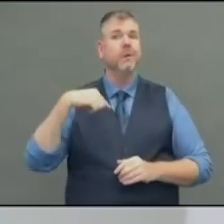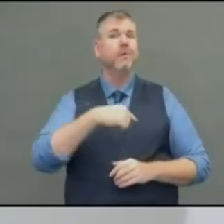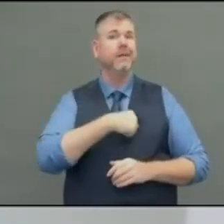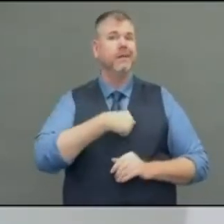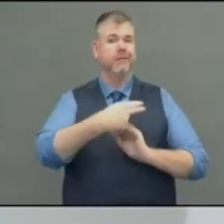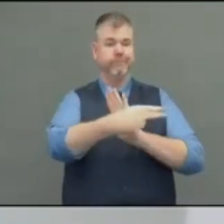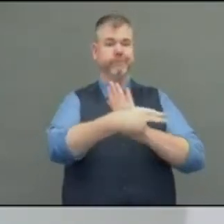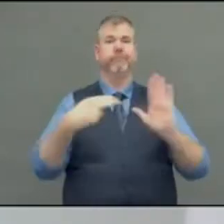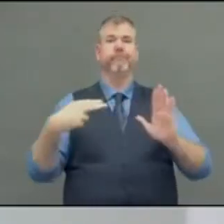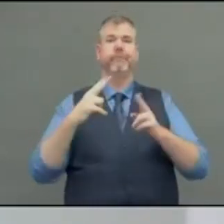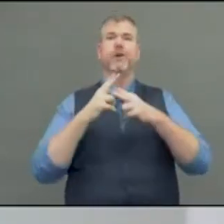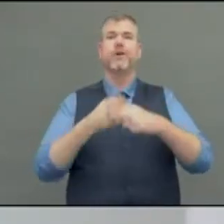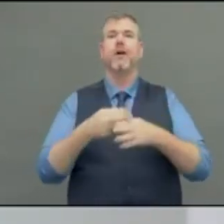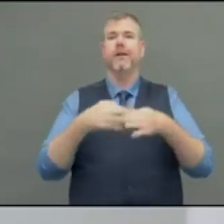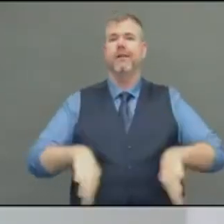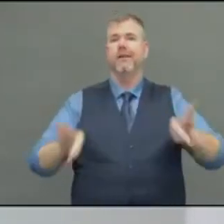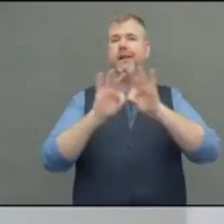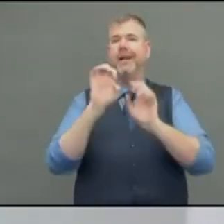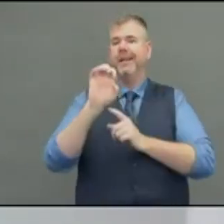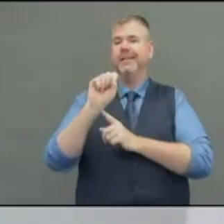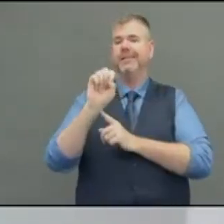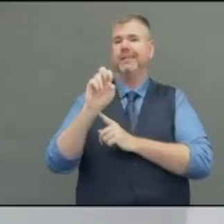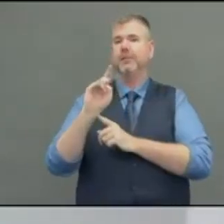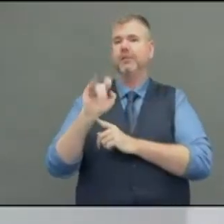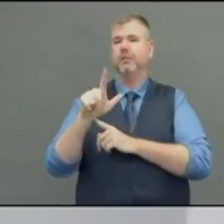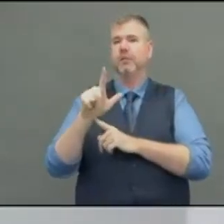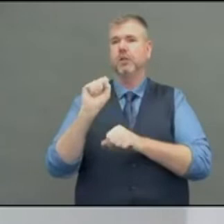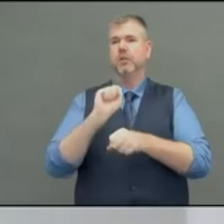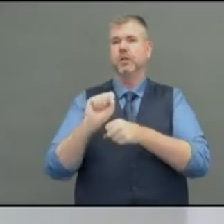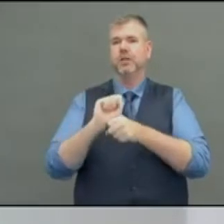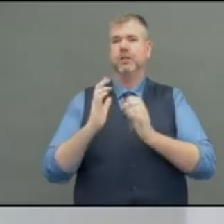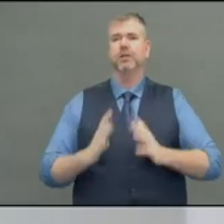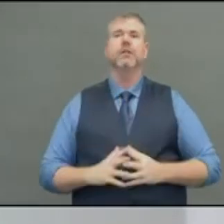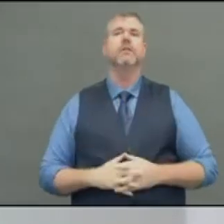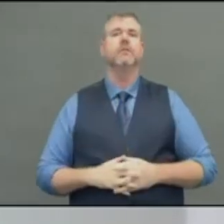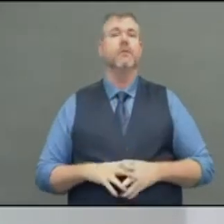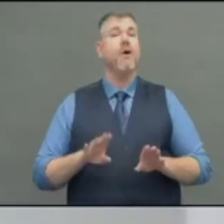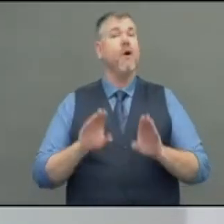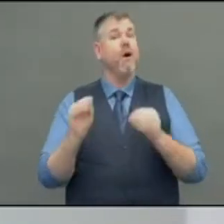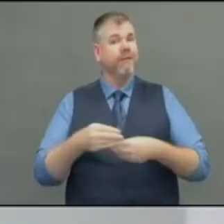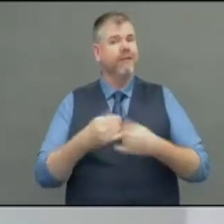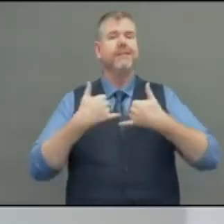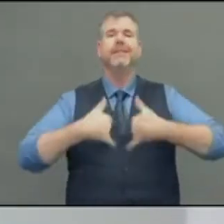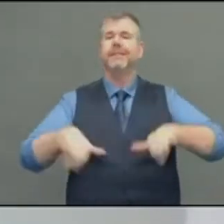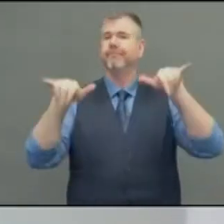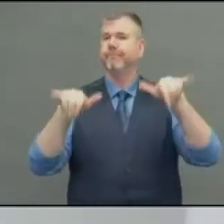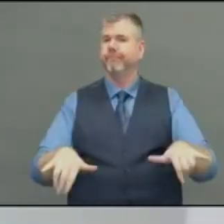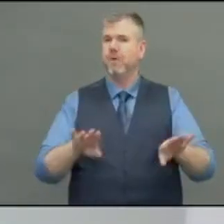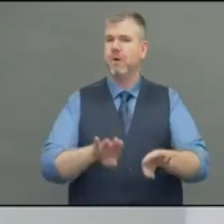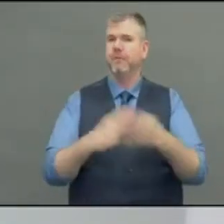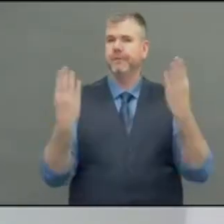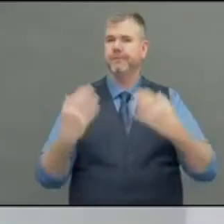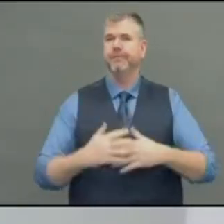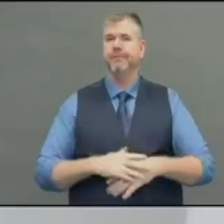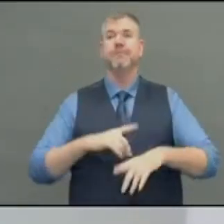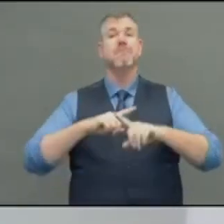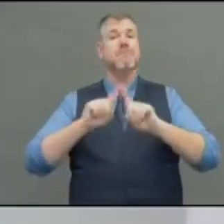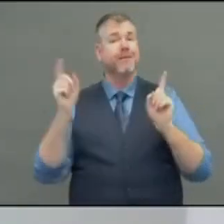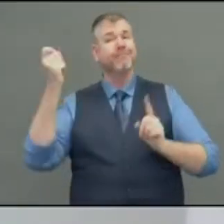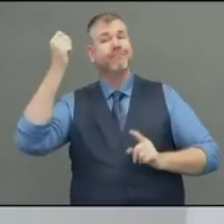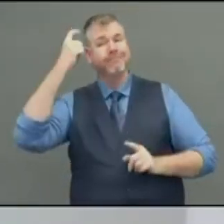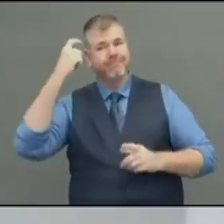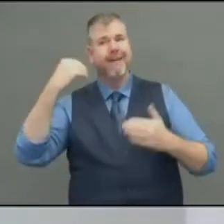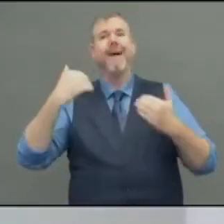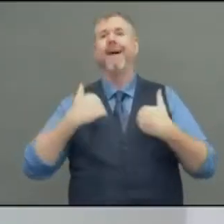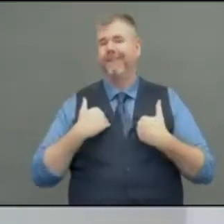maintained open. However, we do have quite a bit of safety measures in place. So for